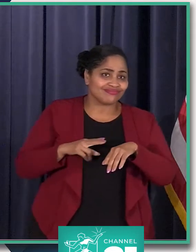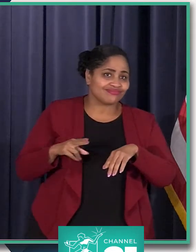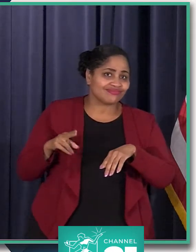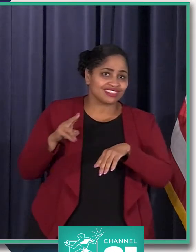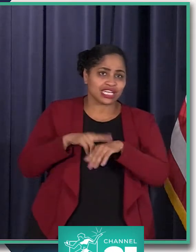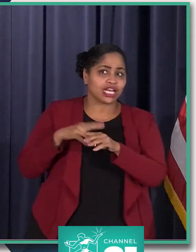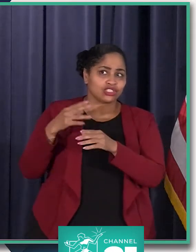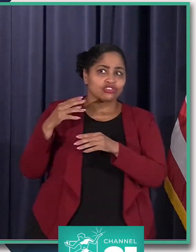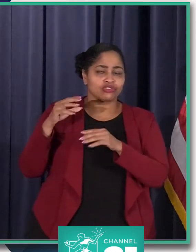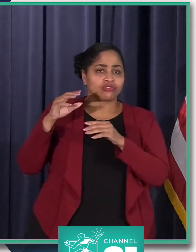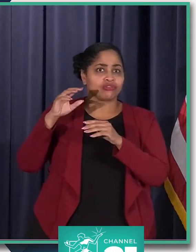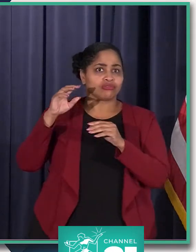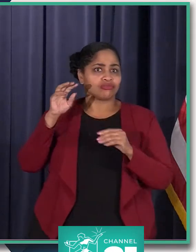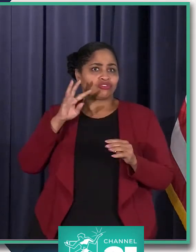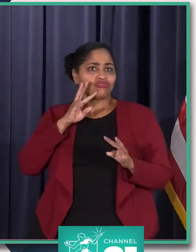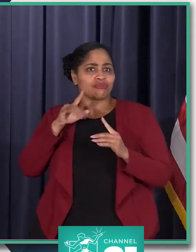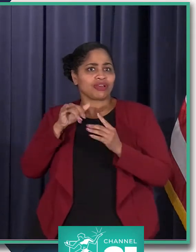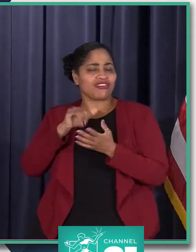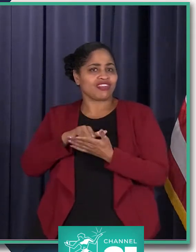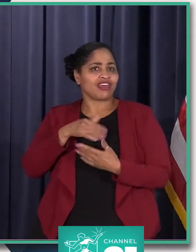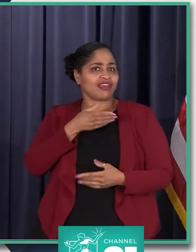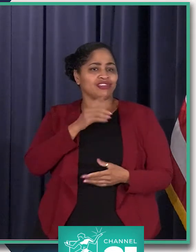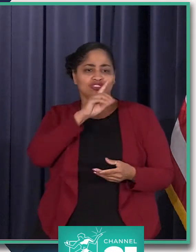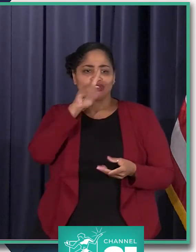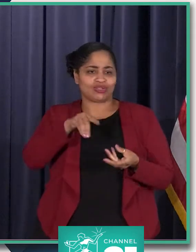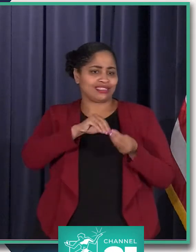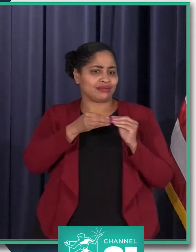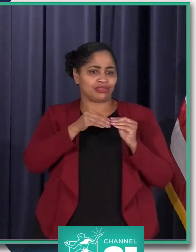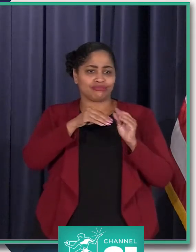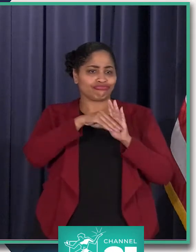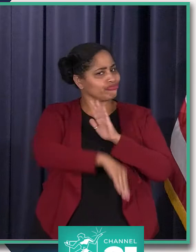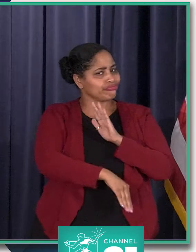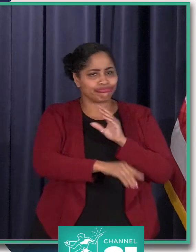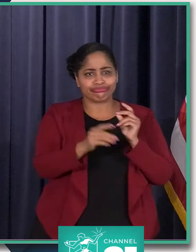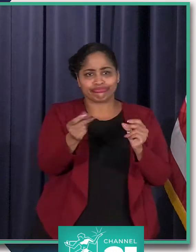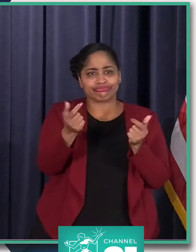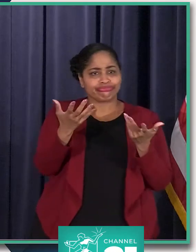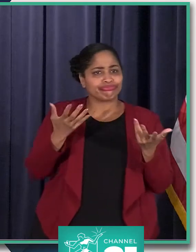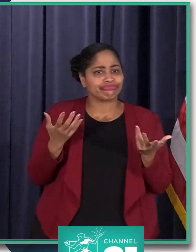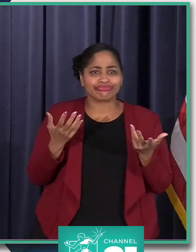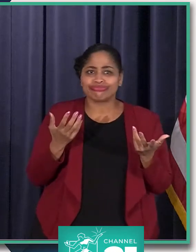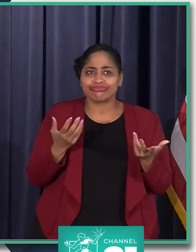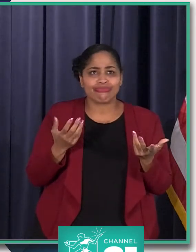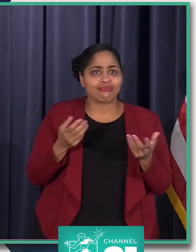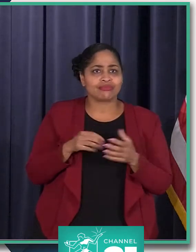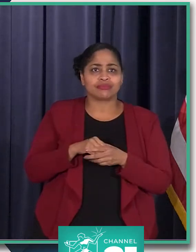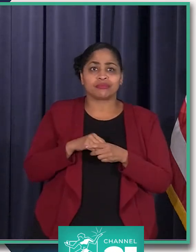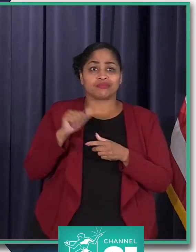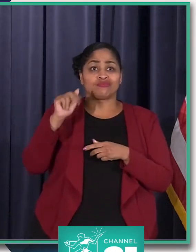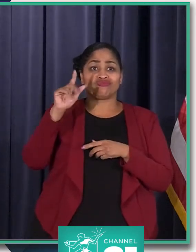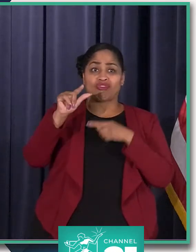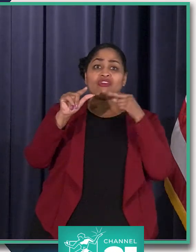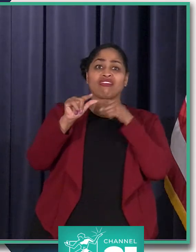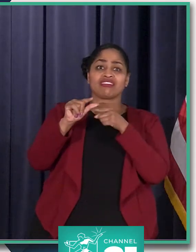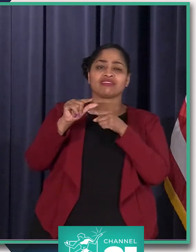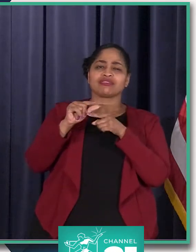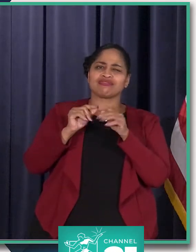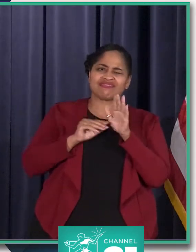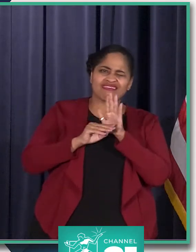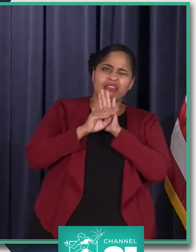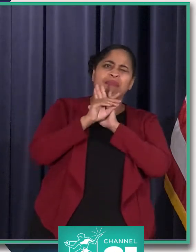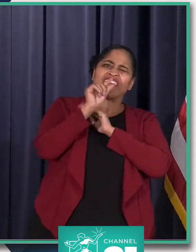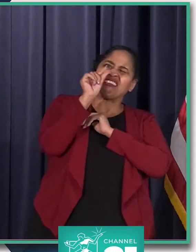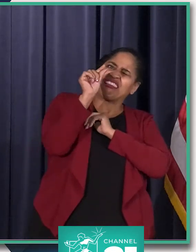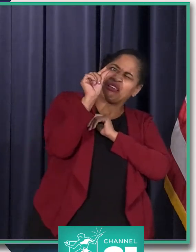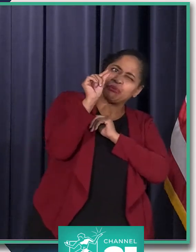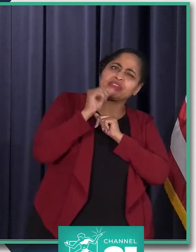have talked about, is Detroit just dropped dramatically. And in August, we're up just a little